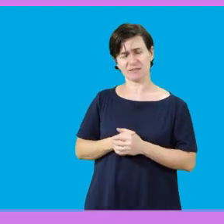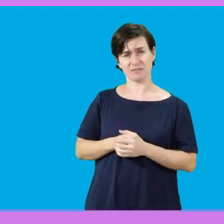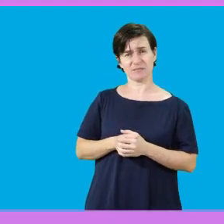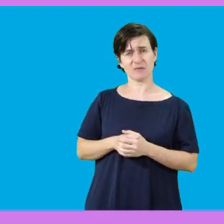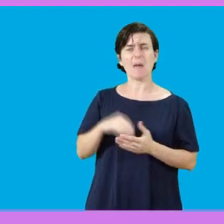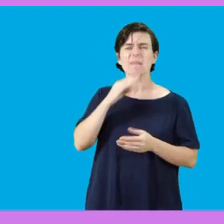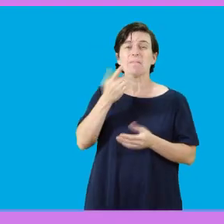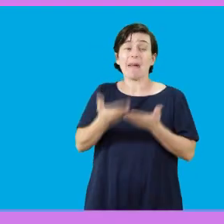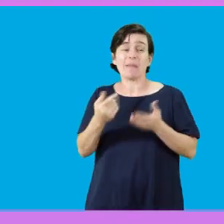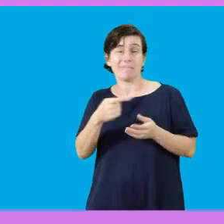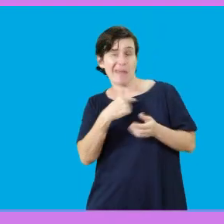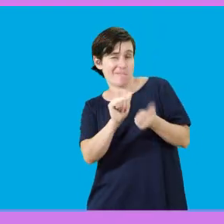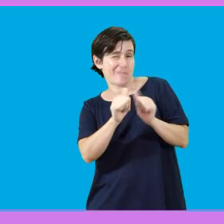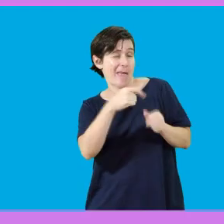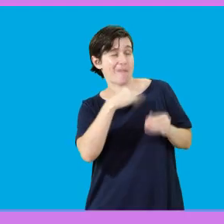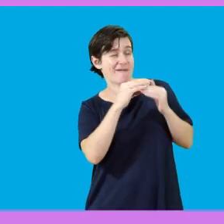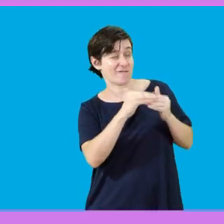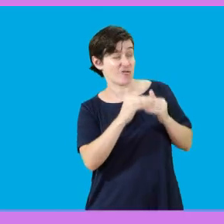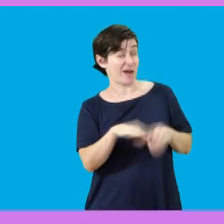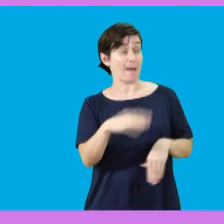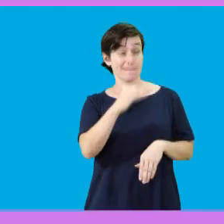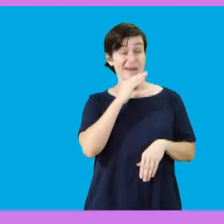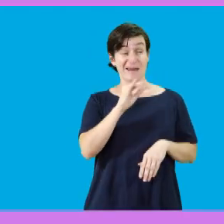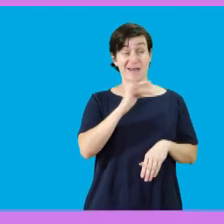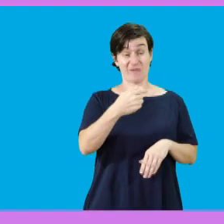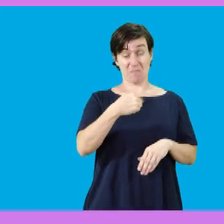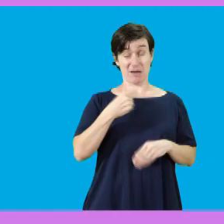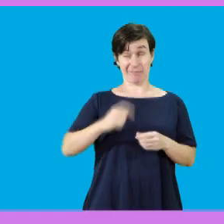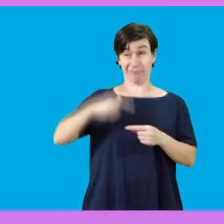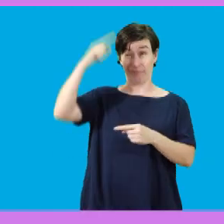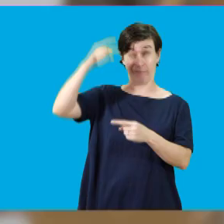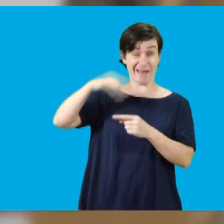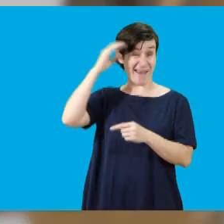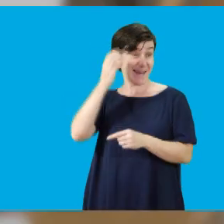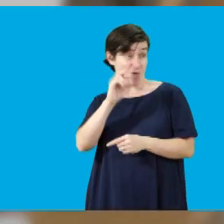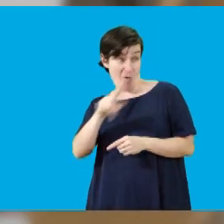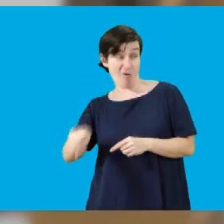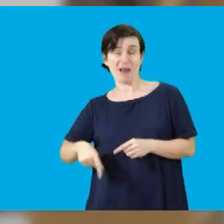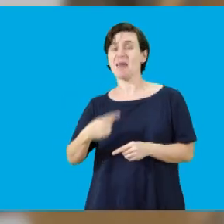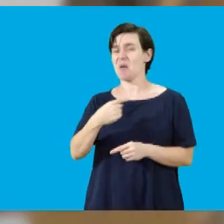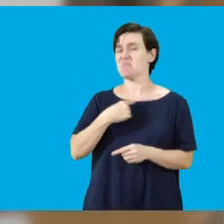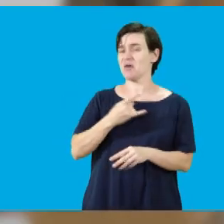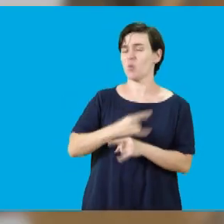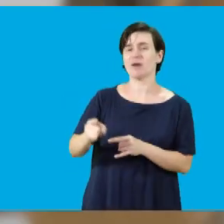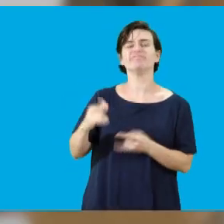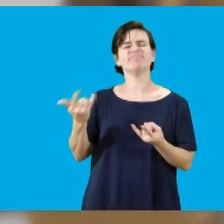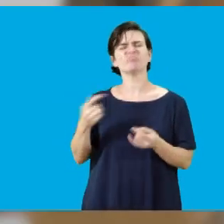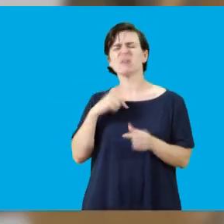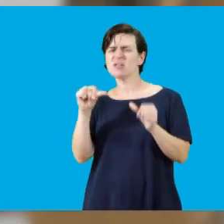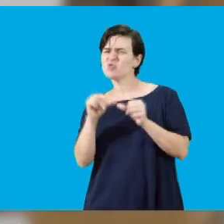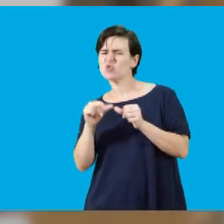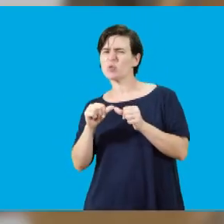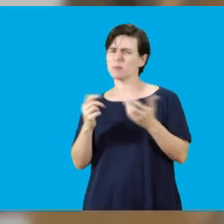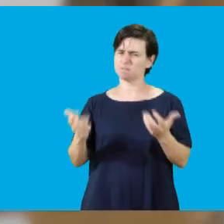if ever it's a tail, then it means if this was a game where you are playing, it means you are winning, whether you get a head or you get a tail. So we are increasing those